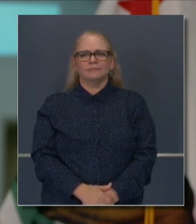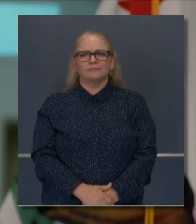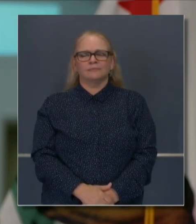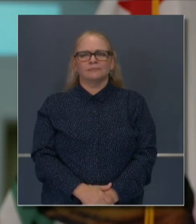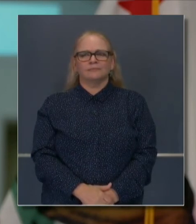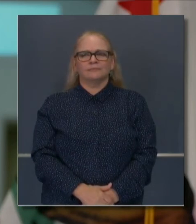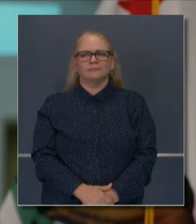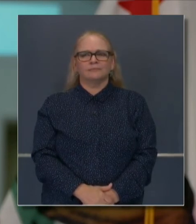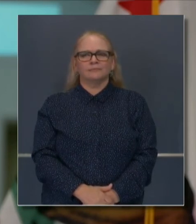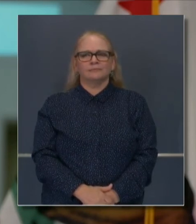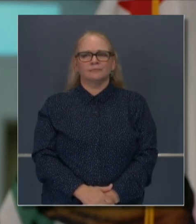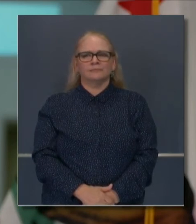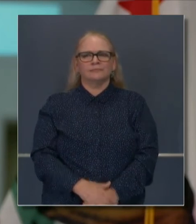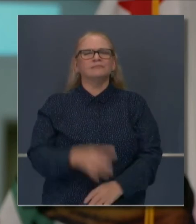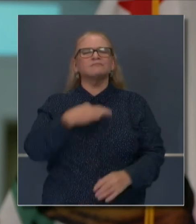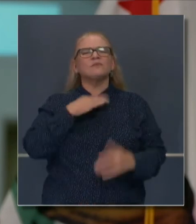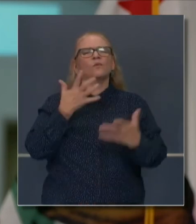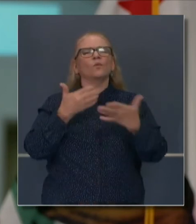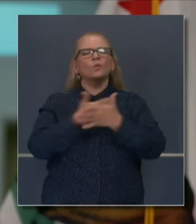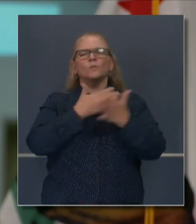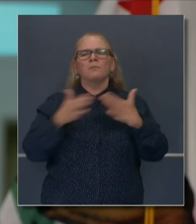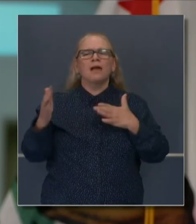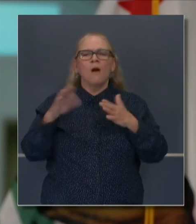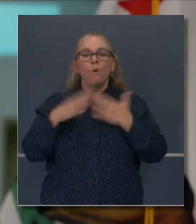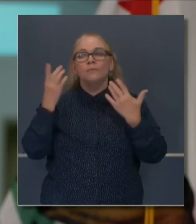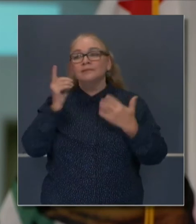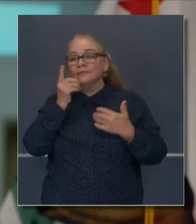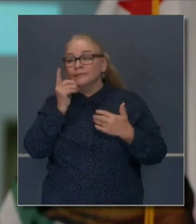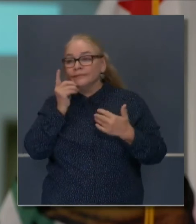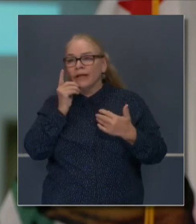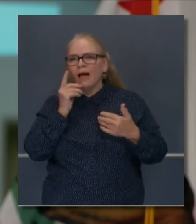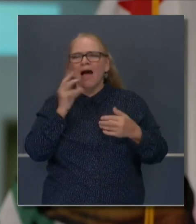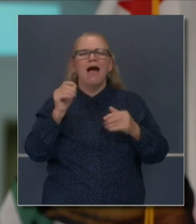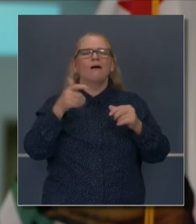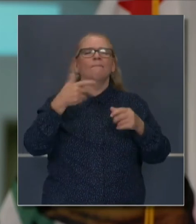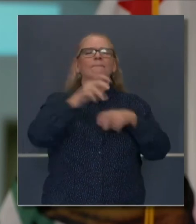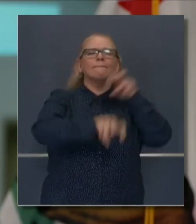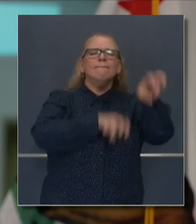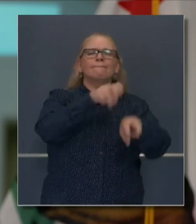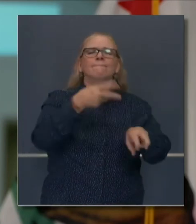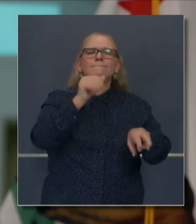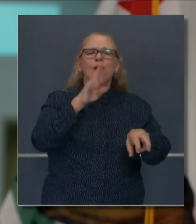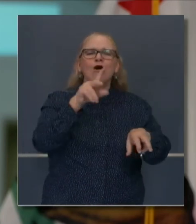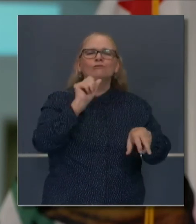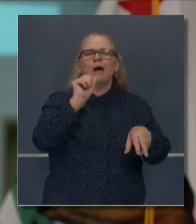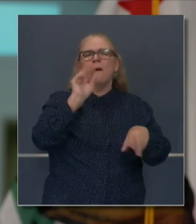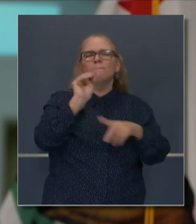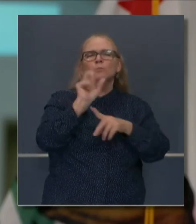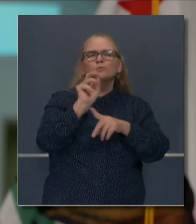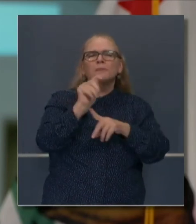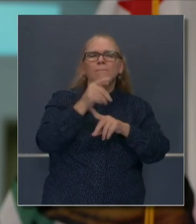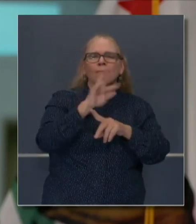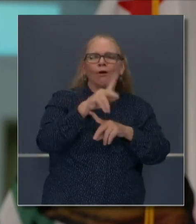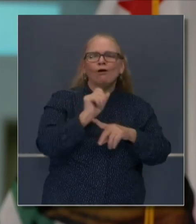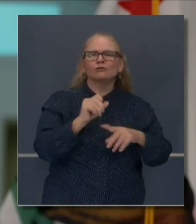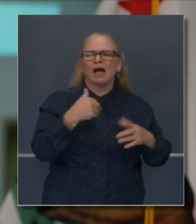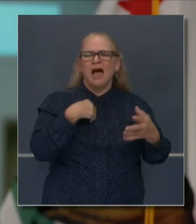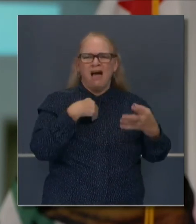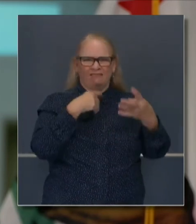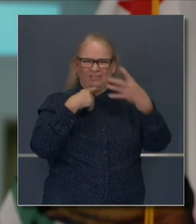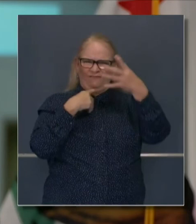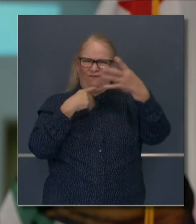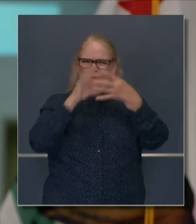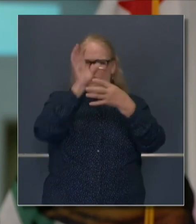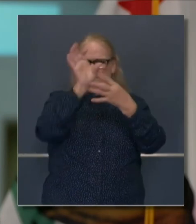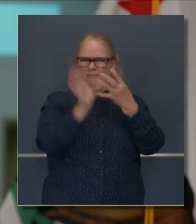And secondly, when it relates to this new equity metric, some county officials have voiced concern that this metric might hold